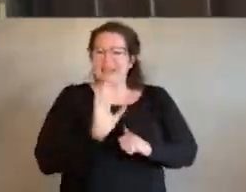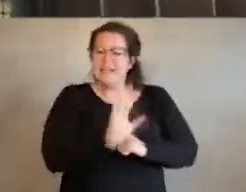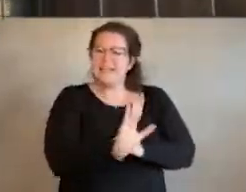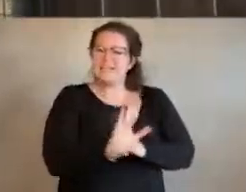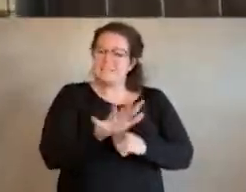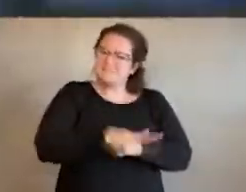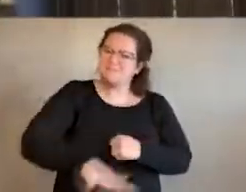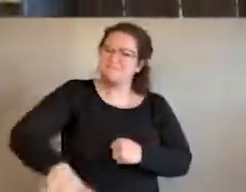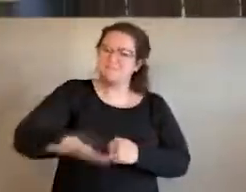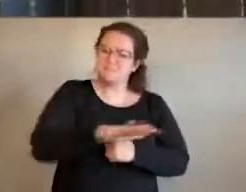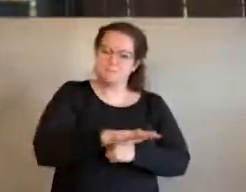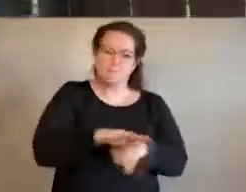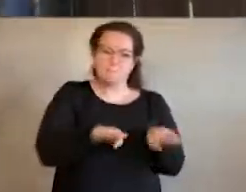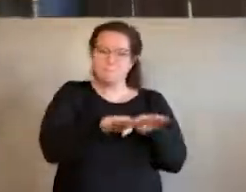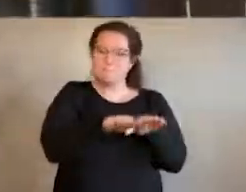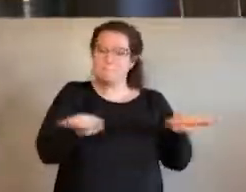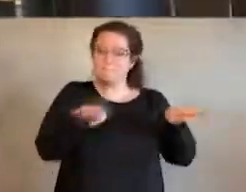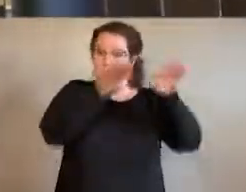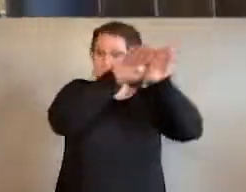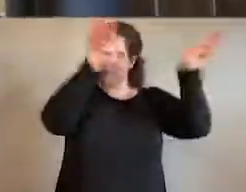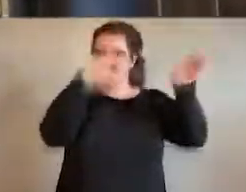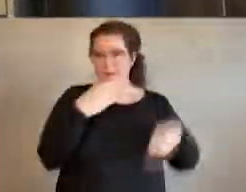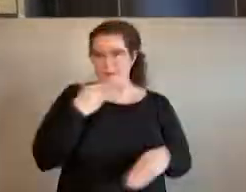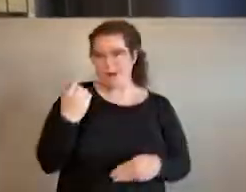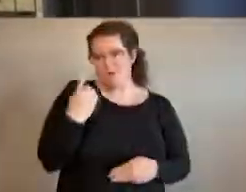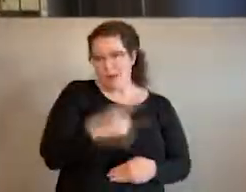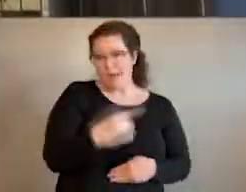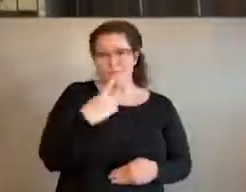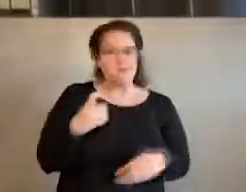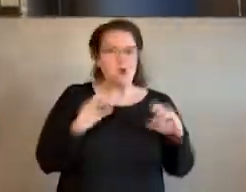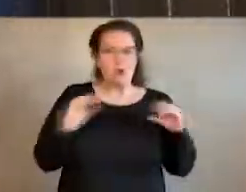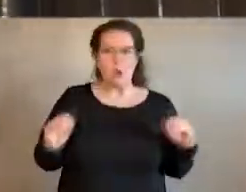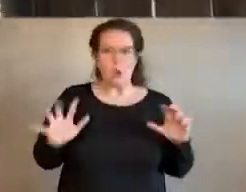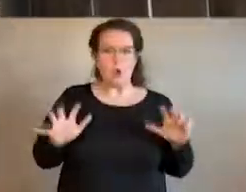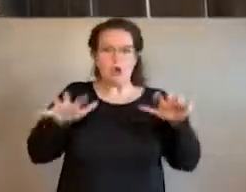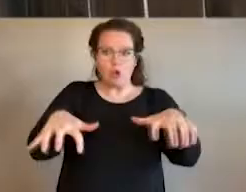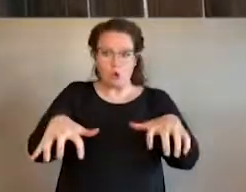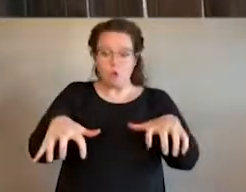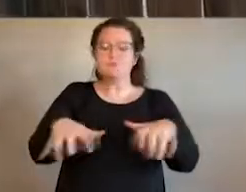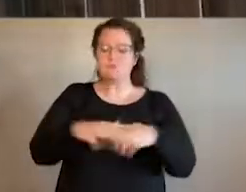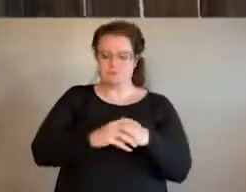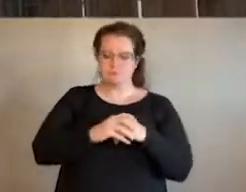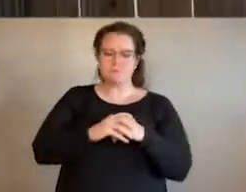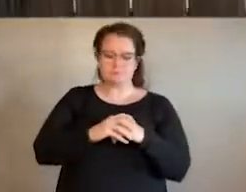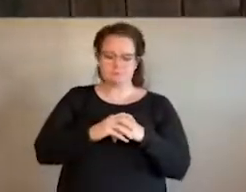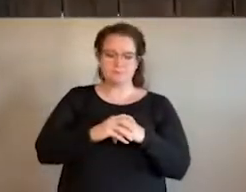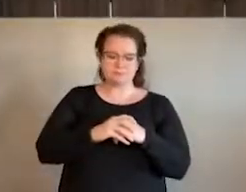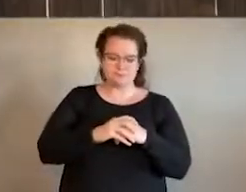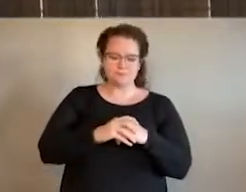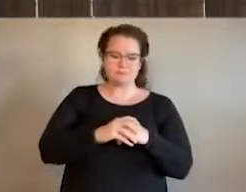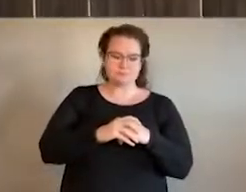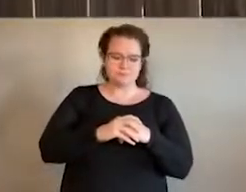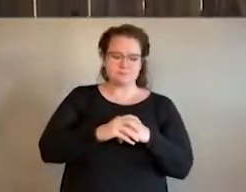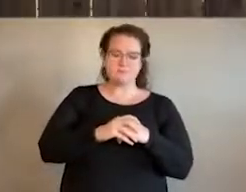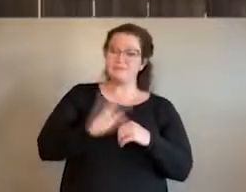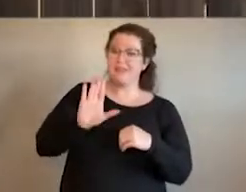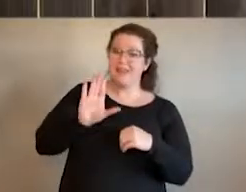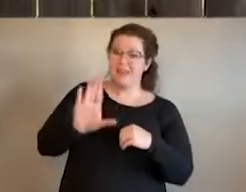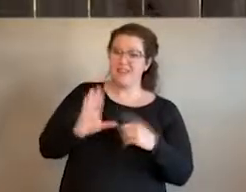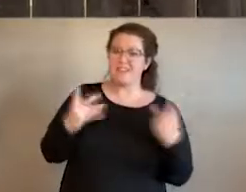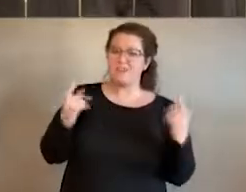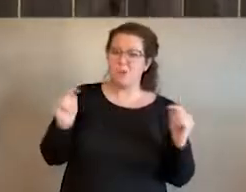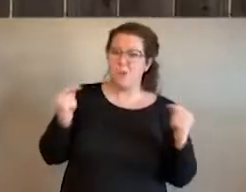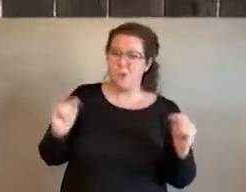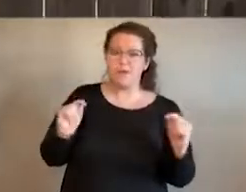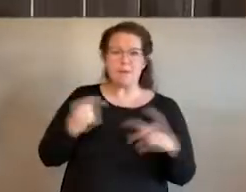are a whole lot easier when you have a cat that doesn't have claws. And then anything we have for him to play with, we kind of have to make sure he doesn't need